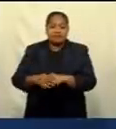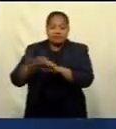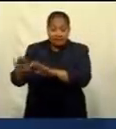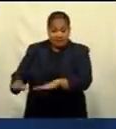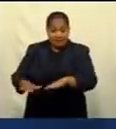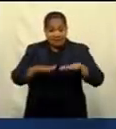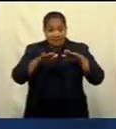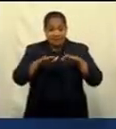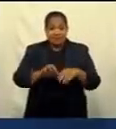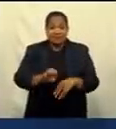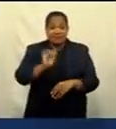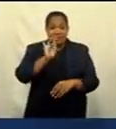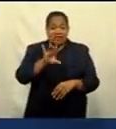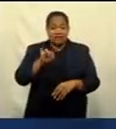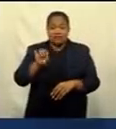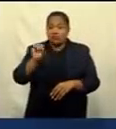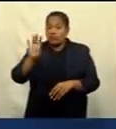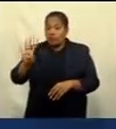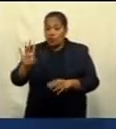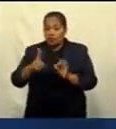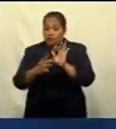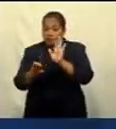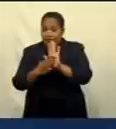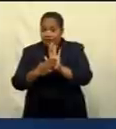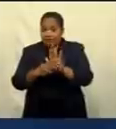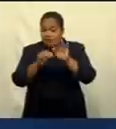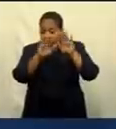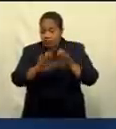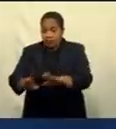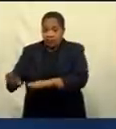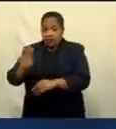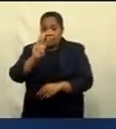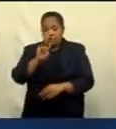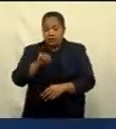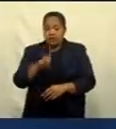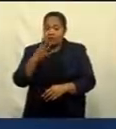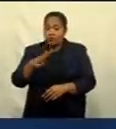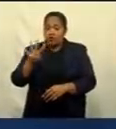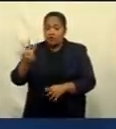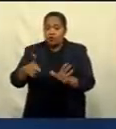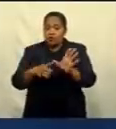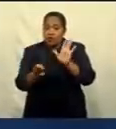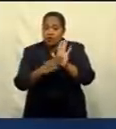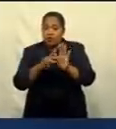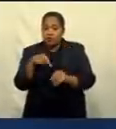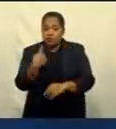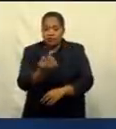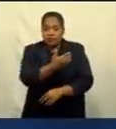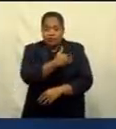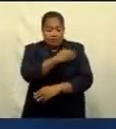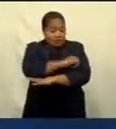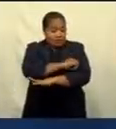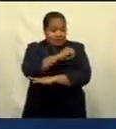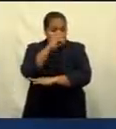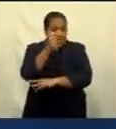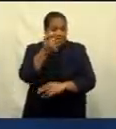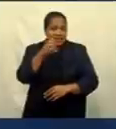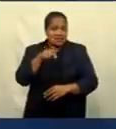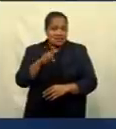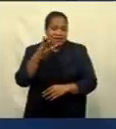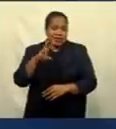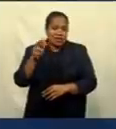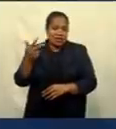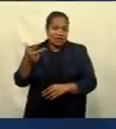high tide is at 10:04 p.m. with the low tide at 3:44 a.m. tomorrow morning. Sunrise will be at 6:38